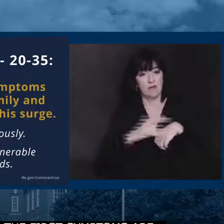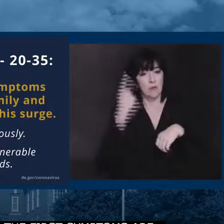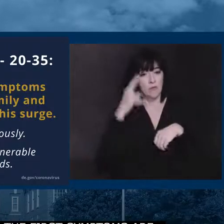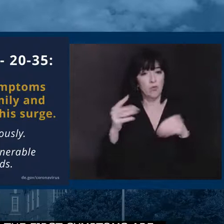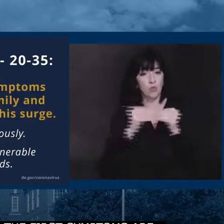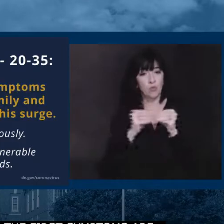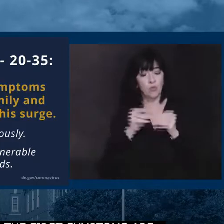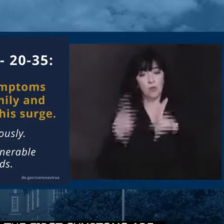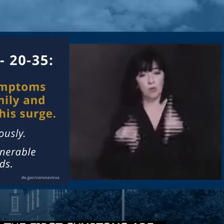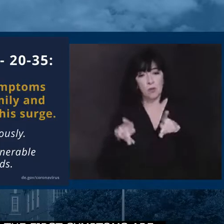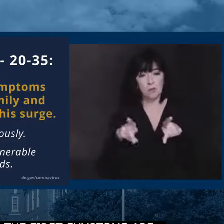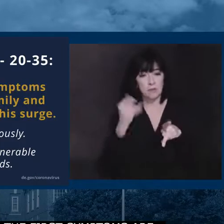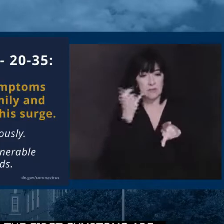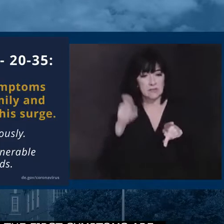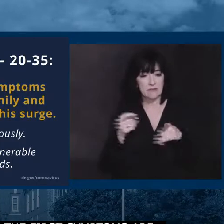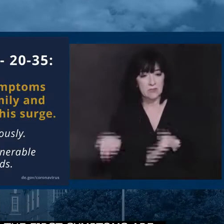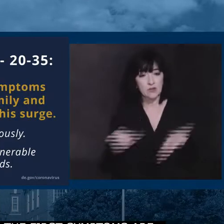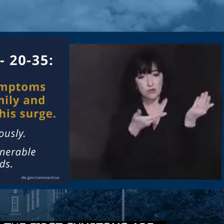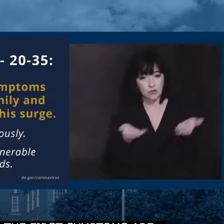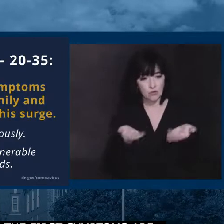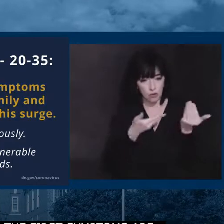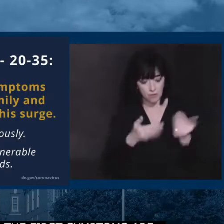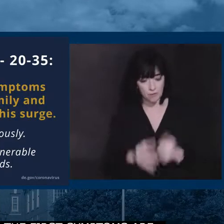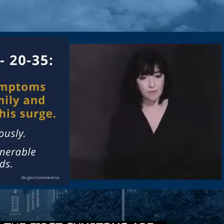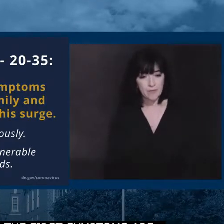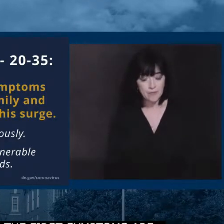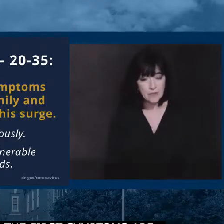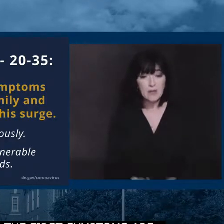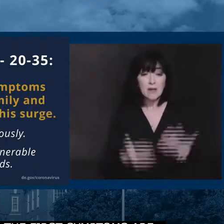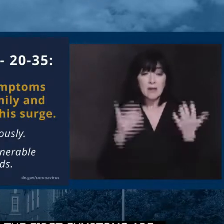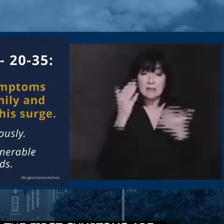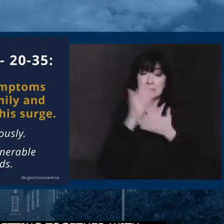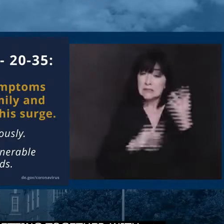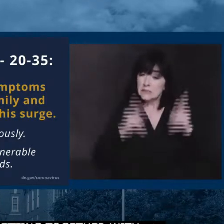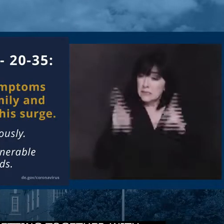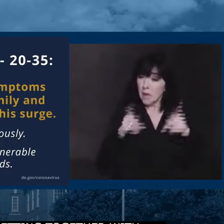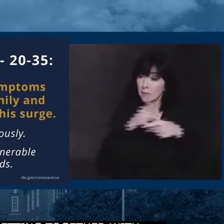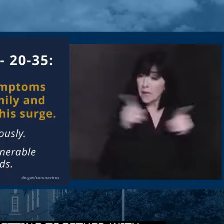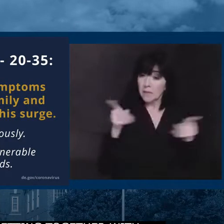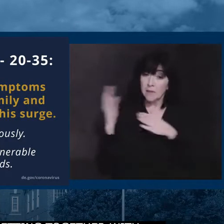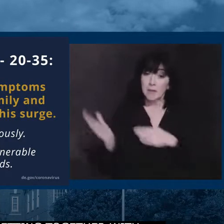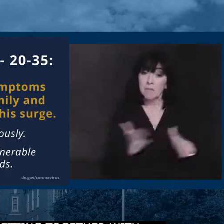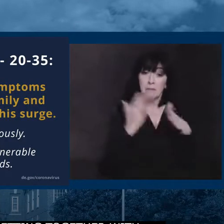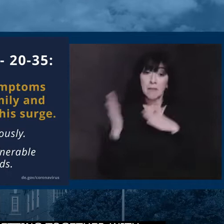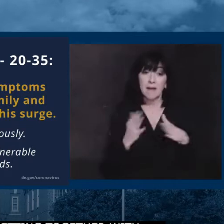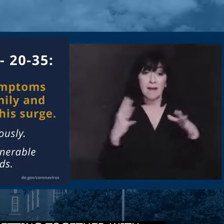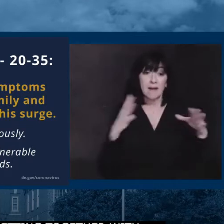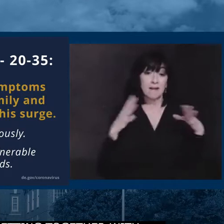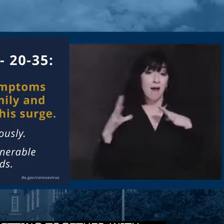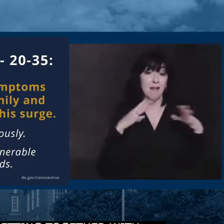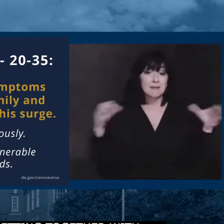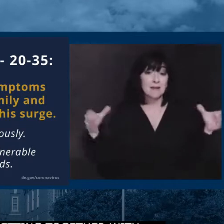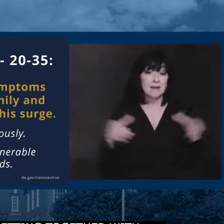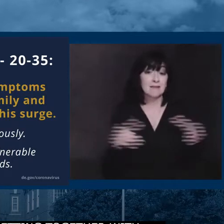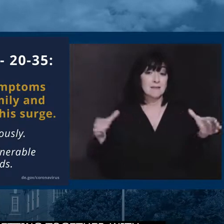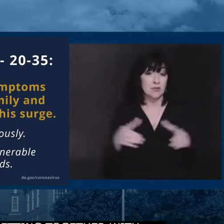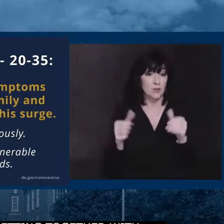getting together with our families, and we'll talk about that in a minute. But we